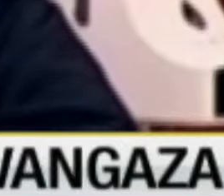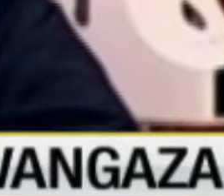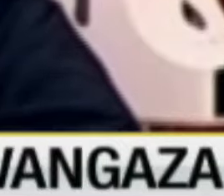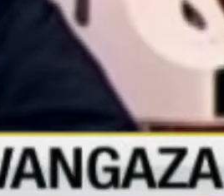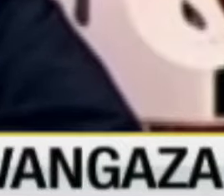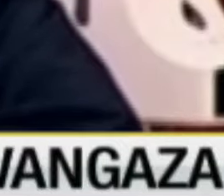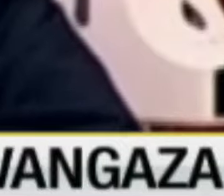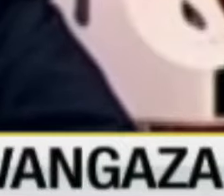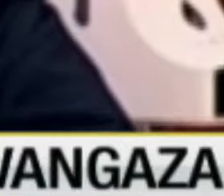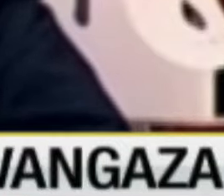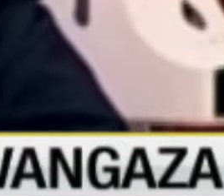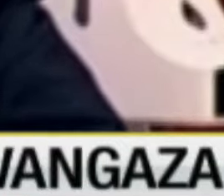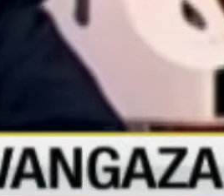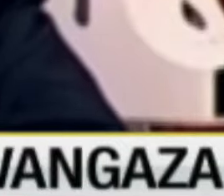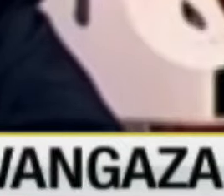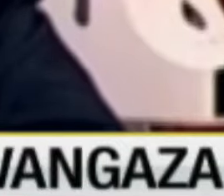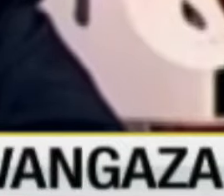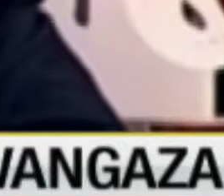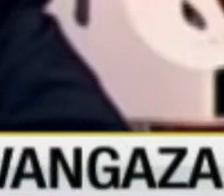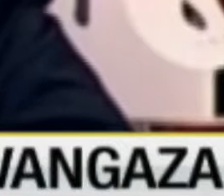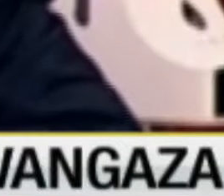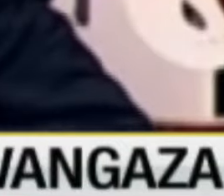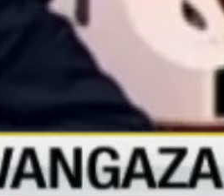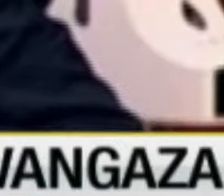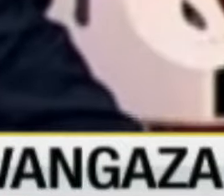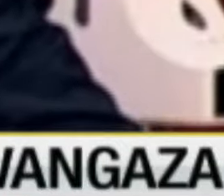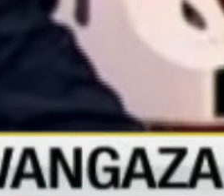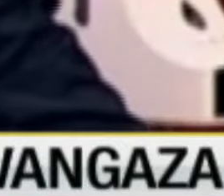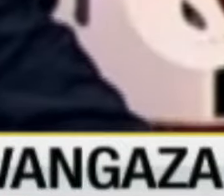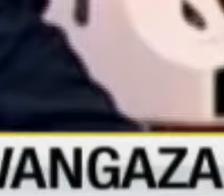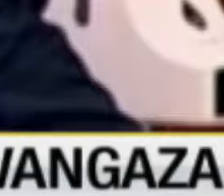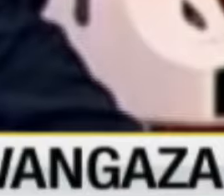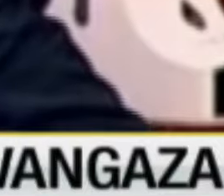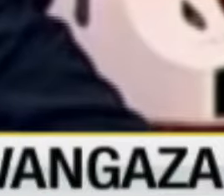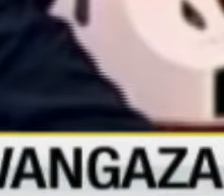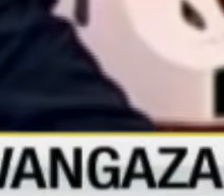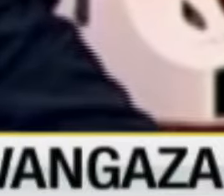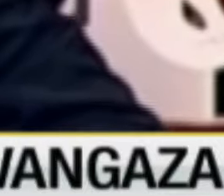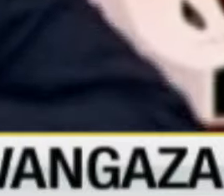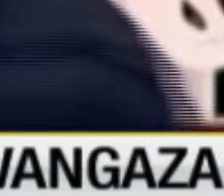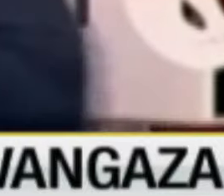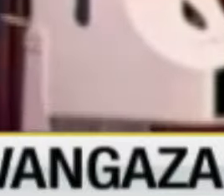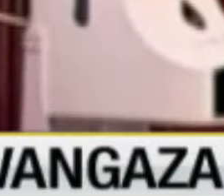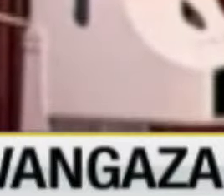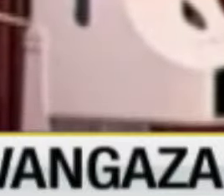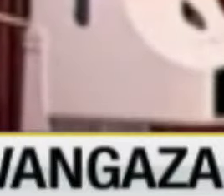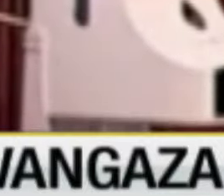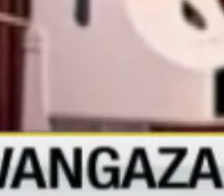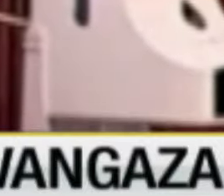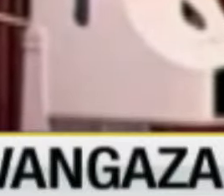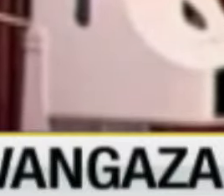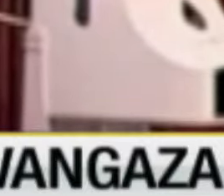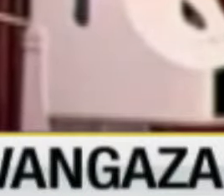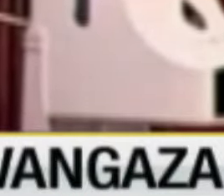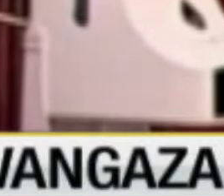Authority that is vested in a state officer, Honorable Speaker, is a public trust. And pursuant to